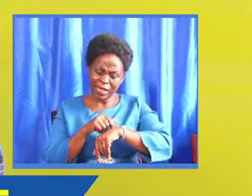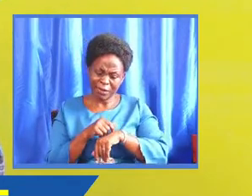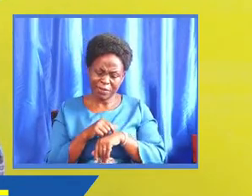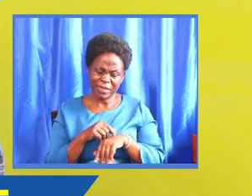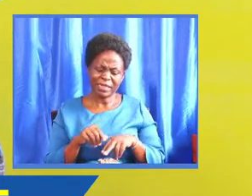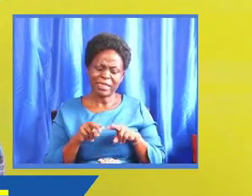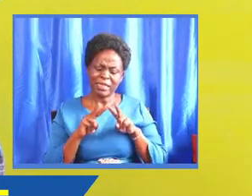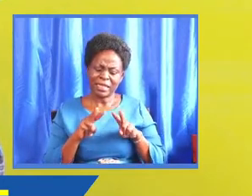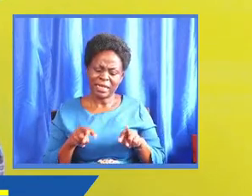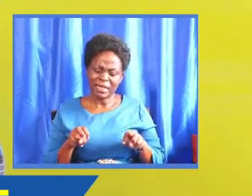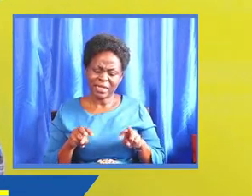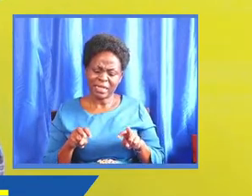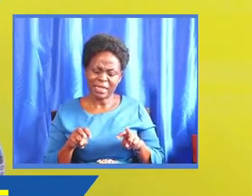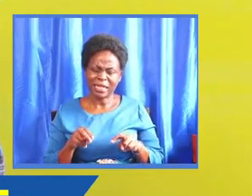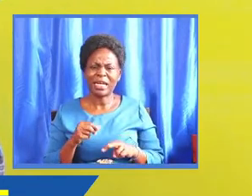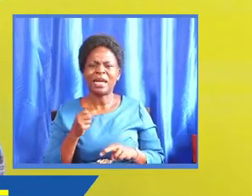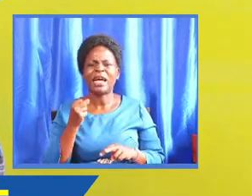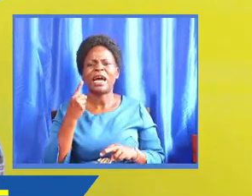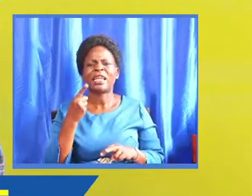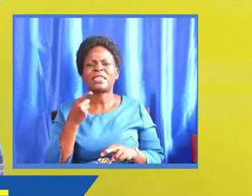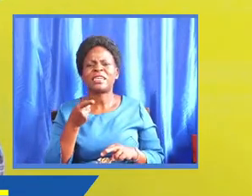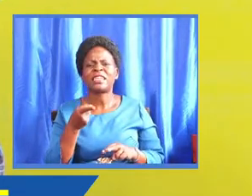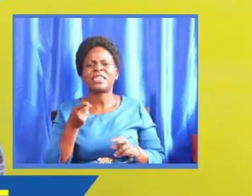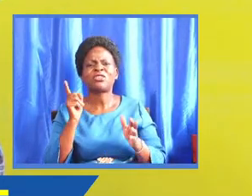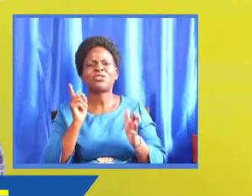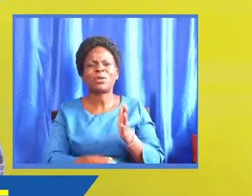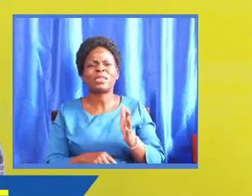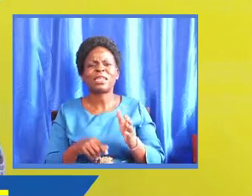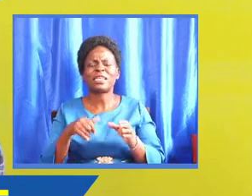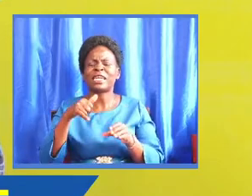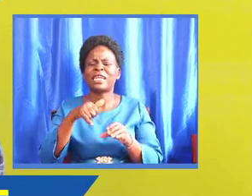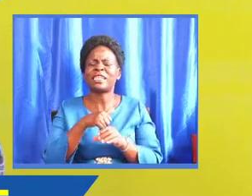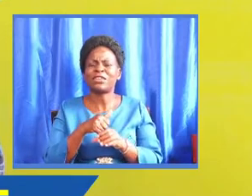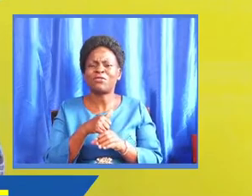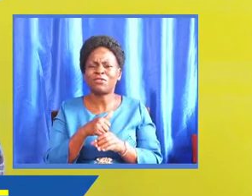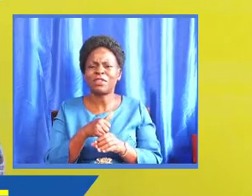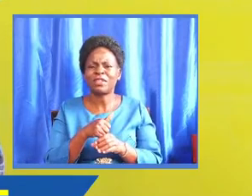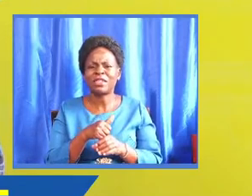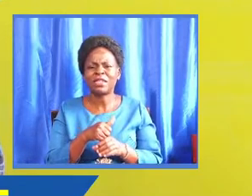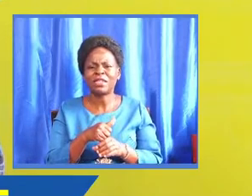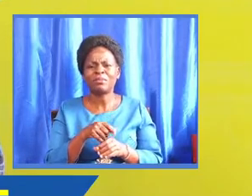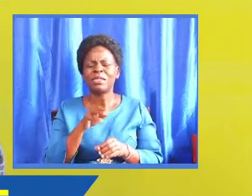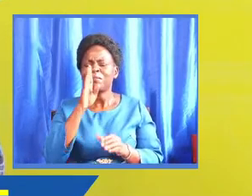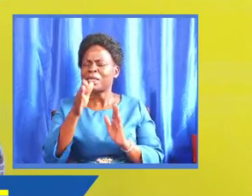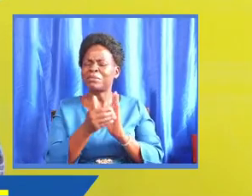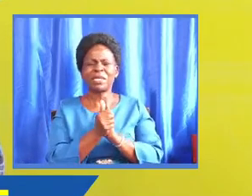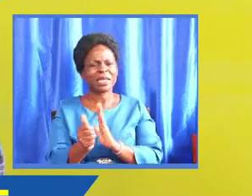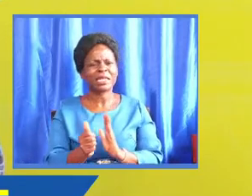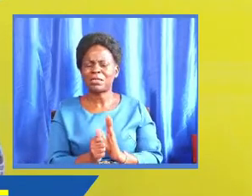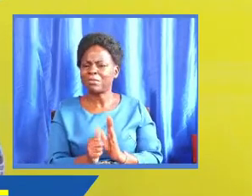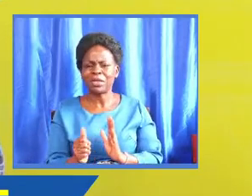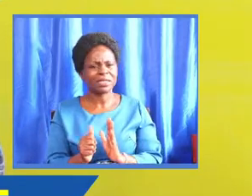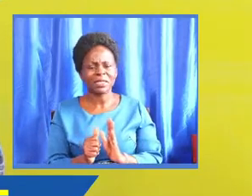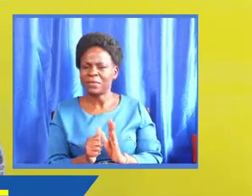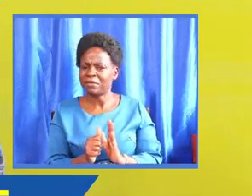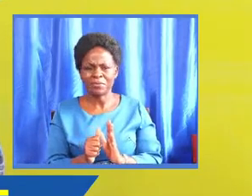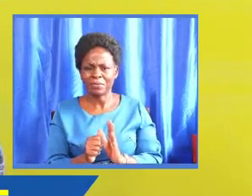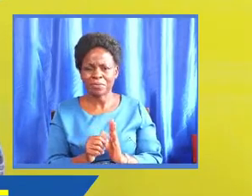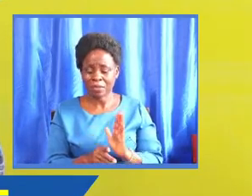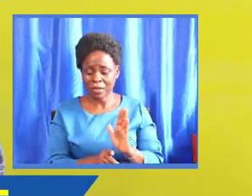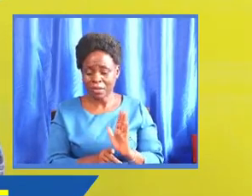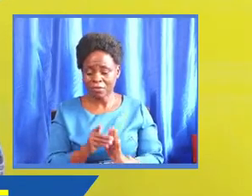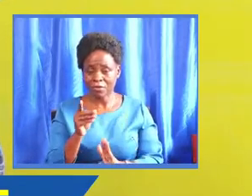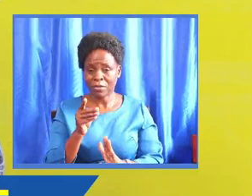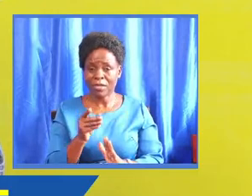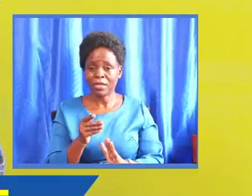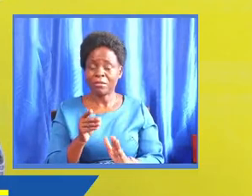and understand what it is they're getting involved in. And you don't have to be an expert at property development from the outset,